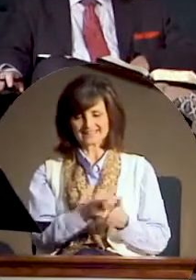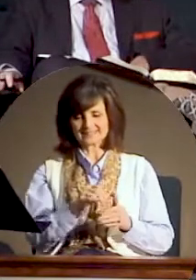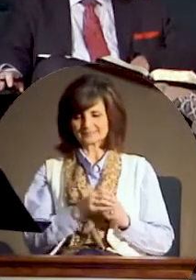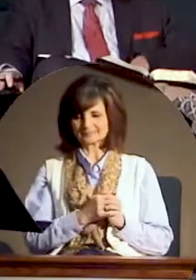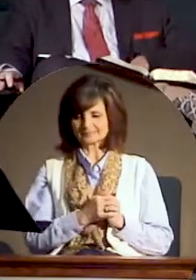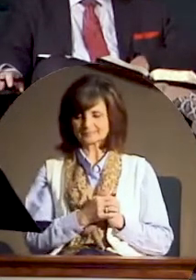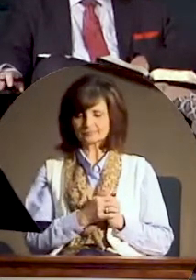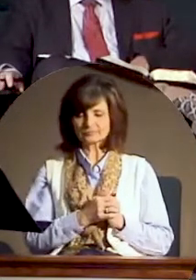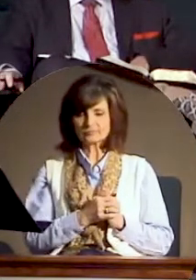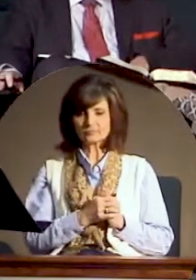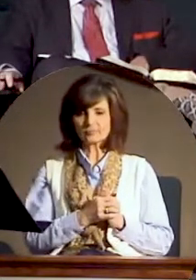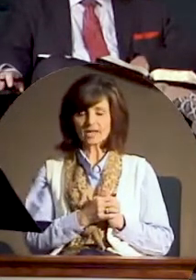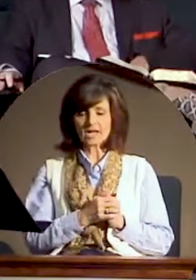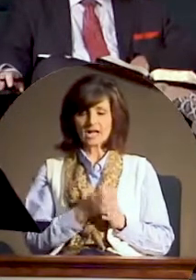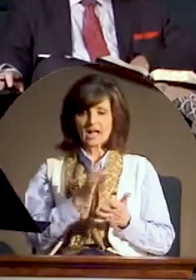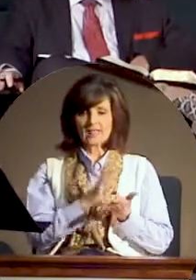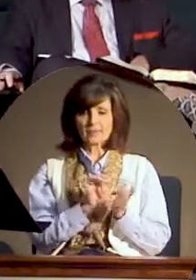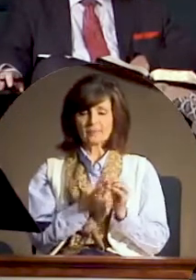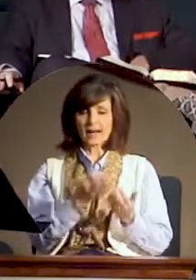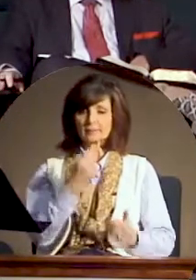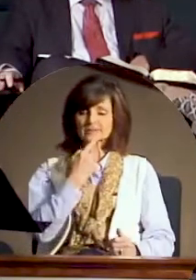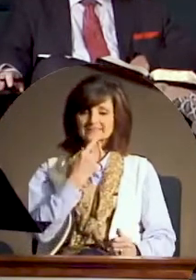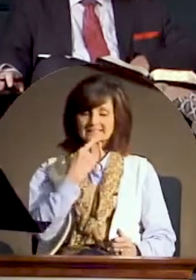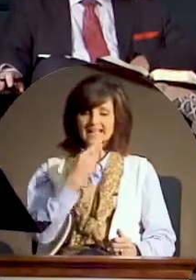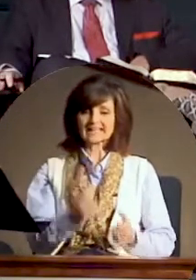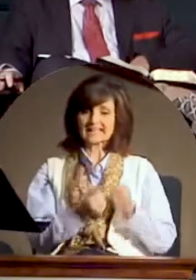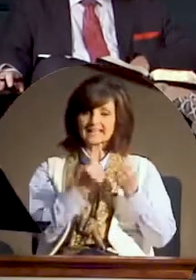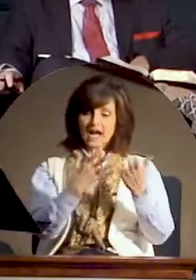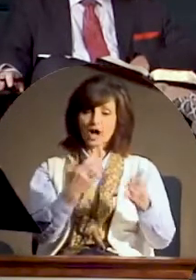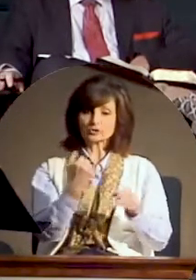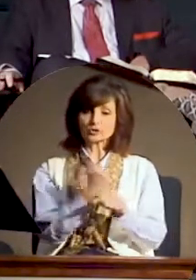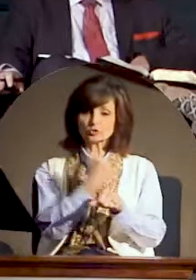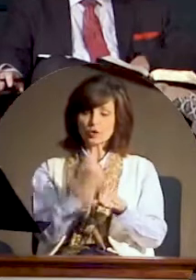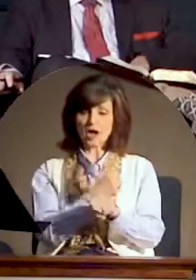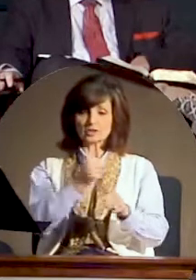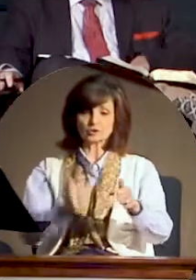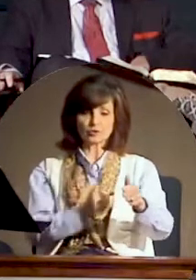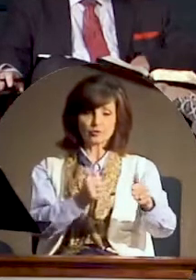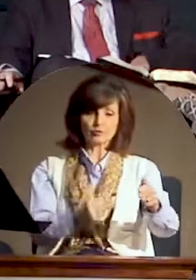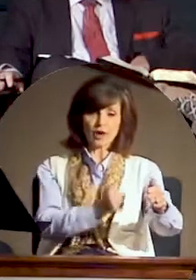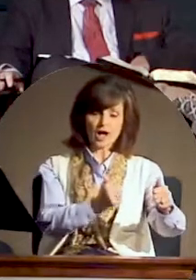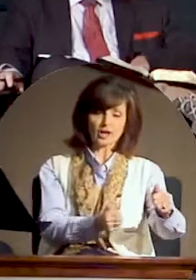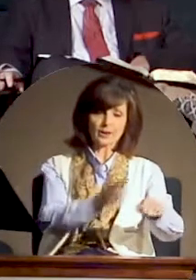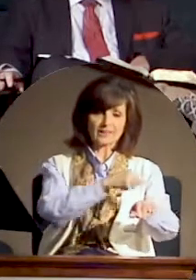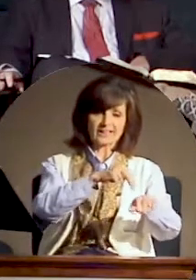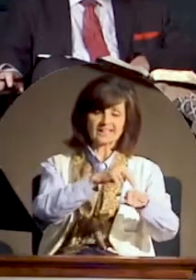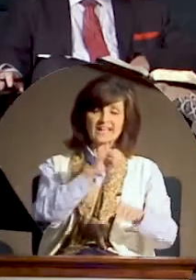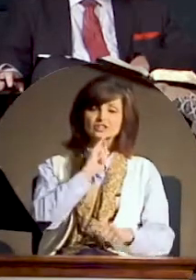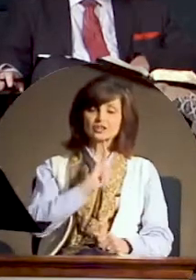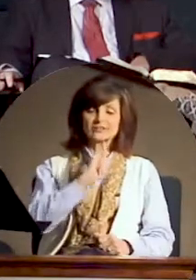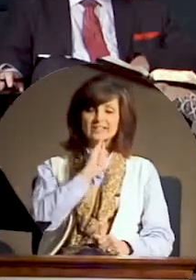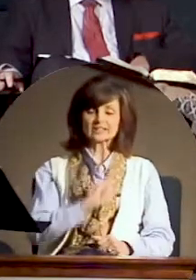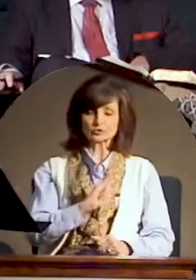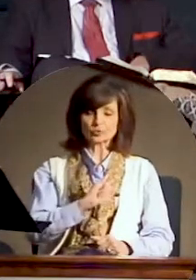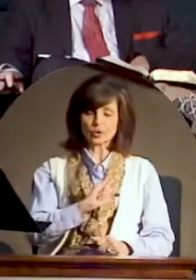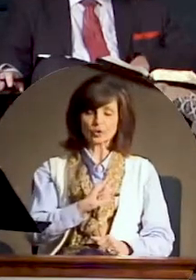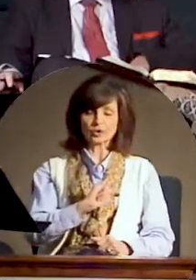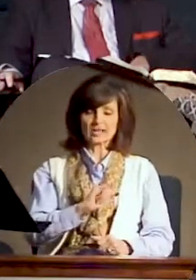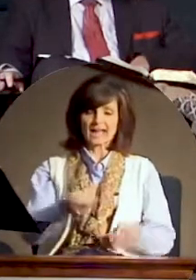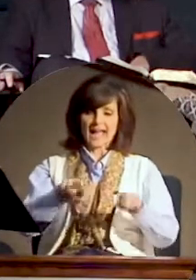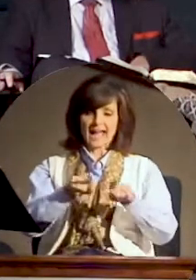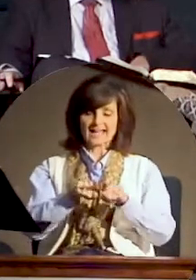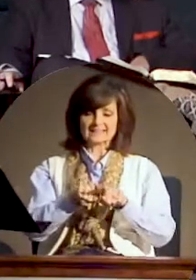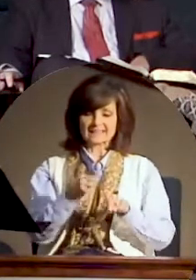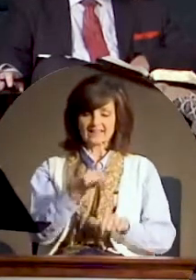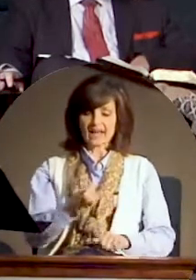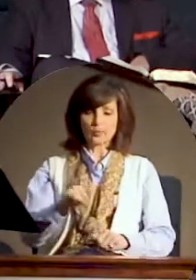all, the Bible tells us that he caused a rock to follow the nation of Israel throughout the time of their wilderness wanderings, and from